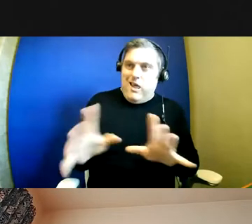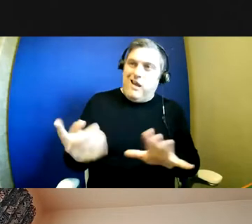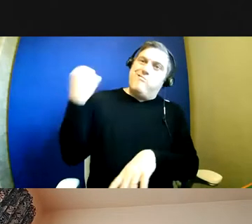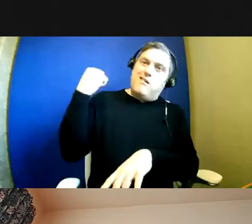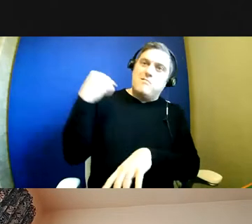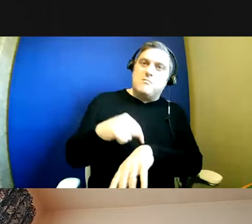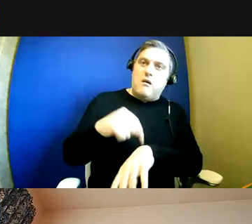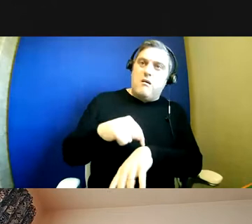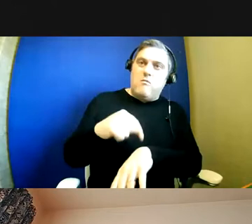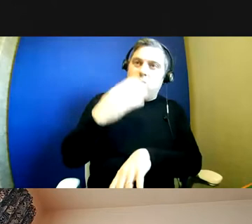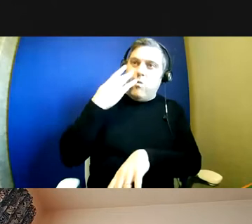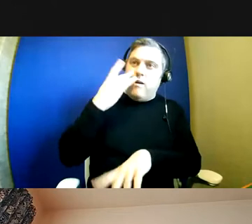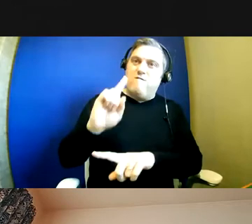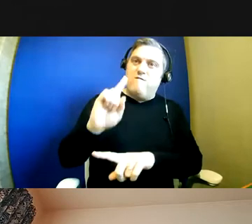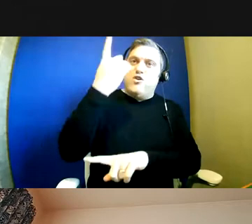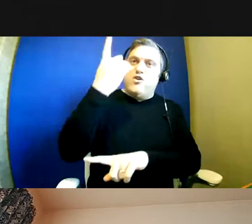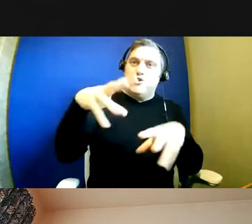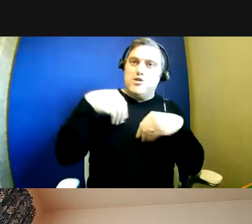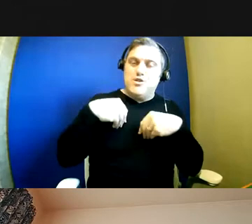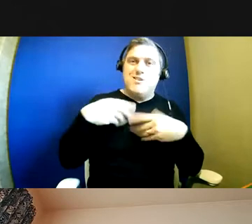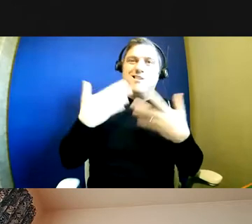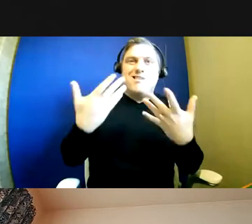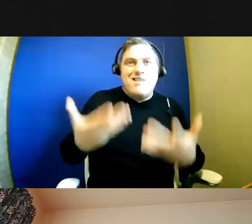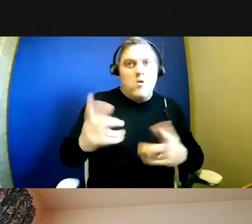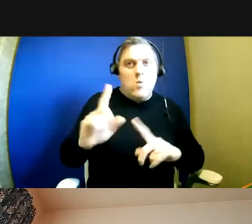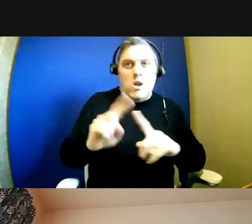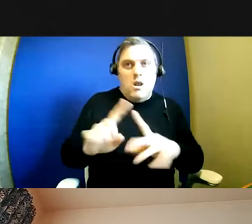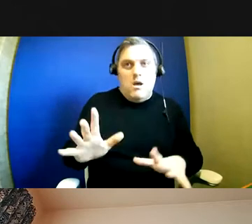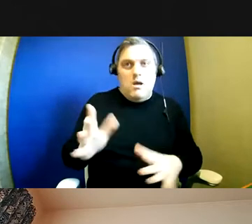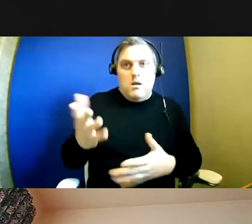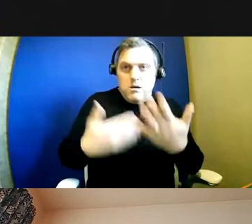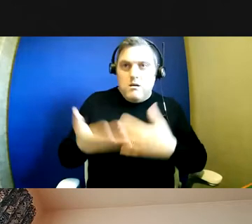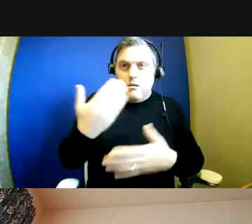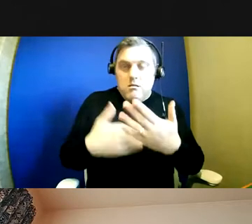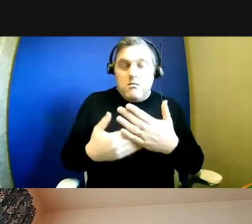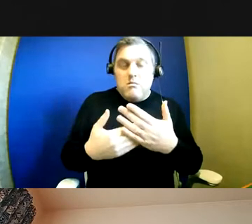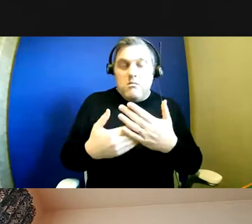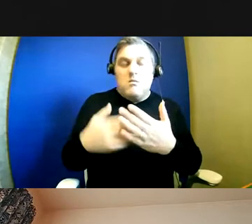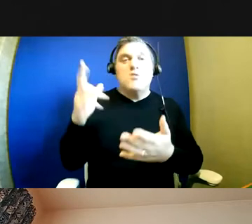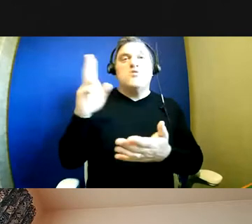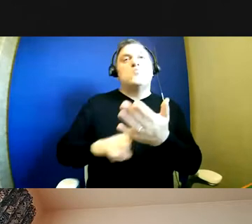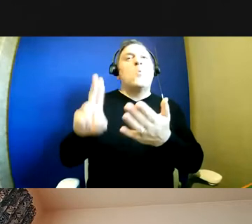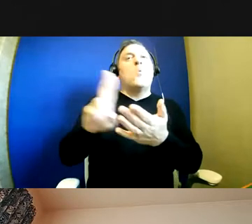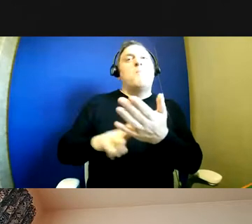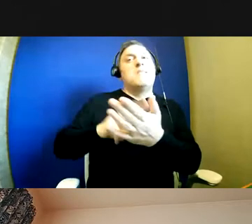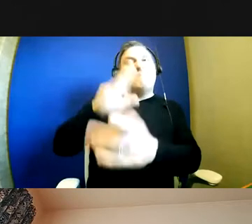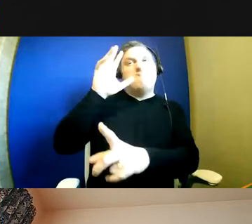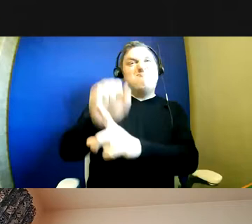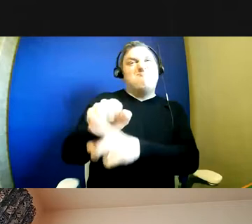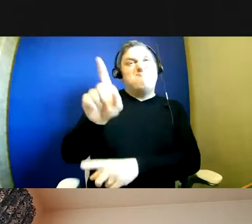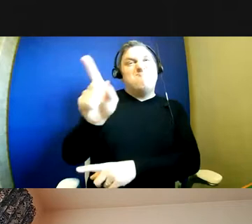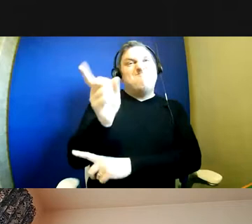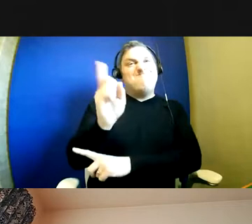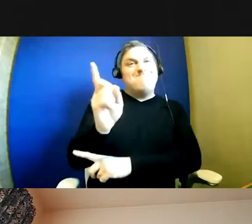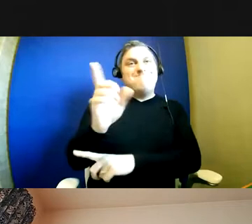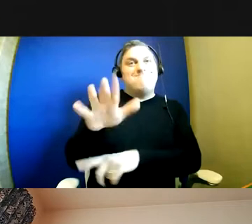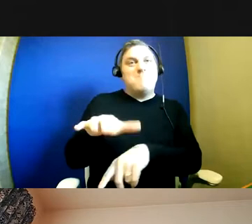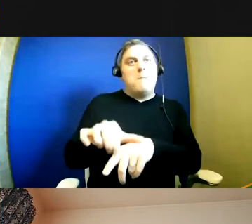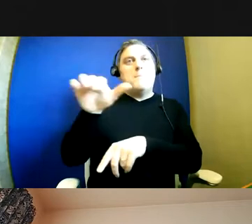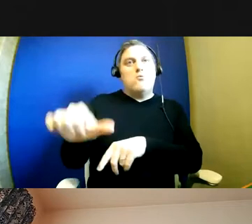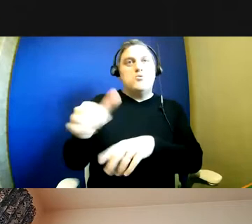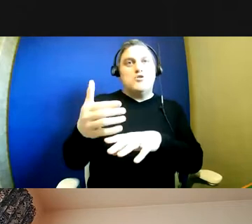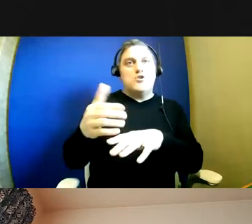the beginning and what their symptoms are now. And then usually you can tell, is this likely to be post-COVID